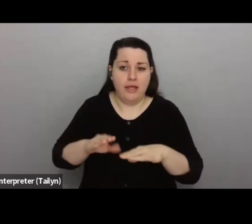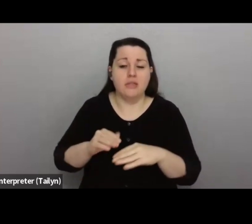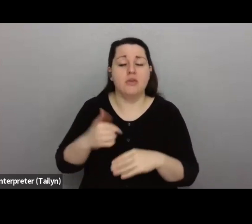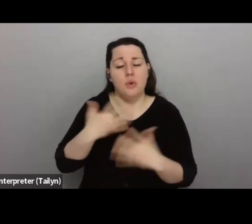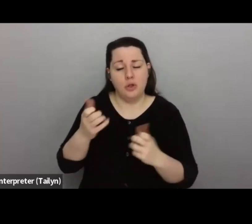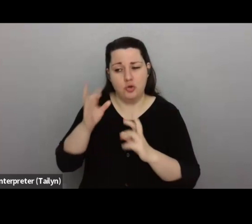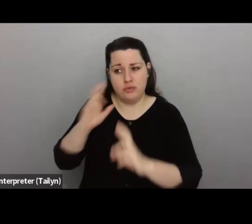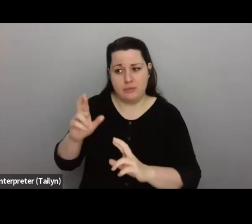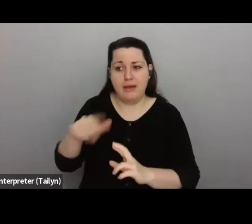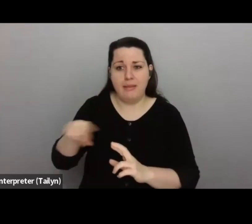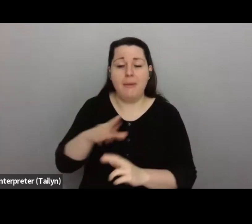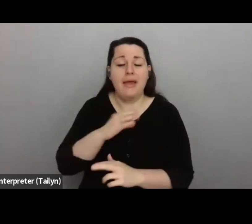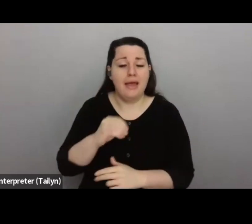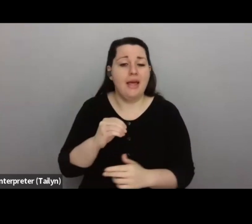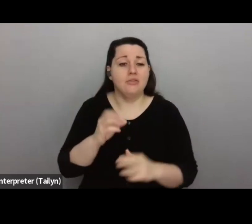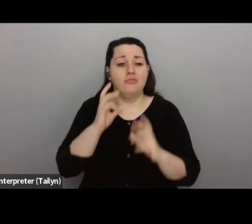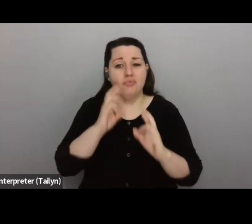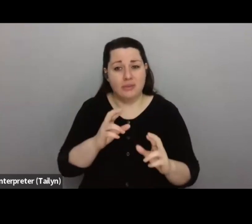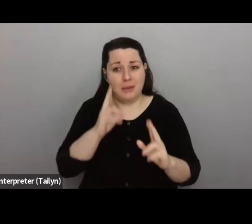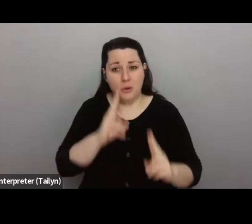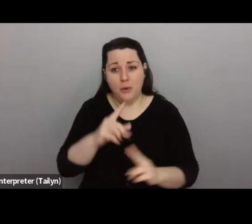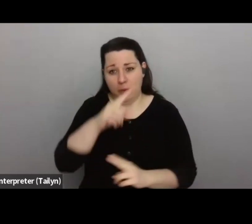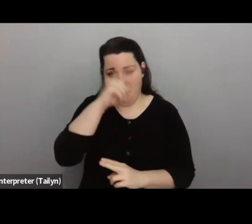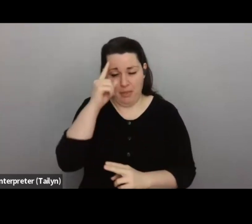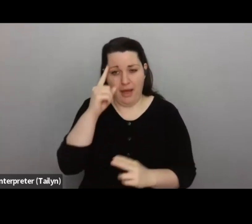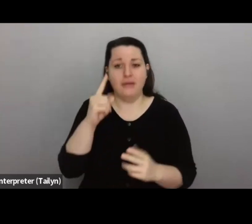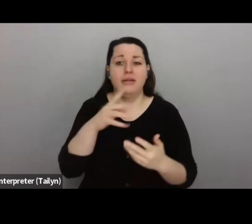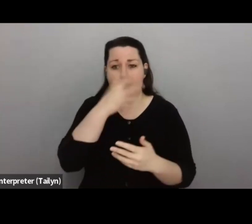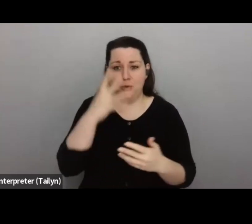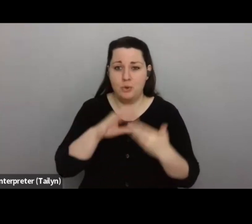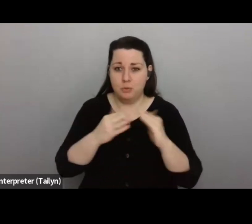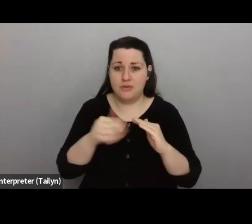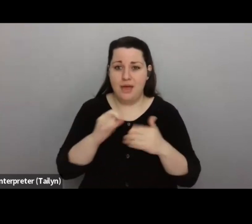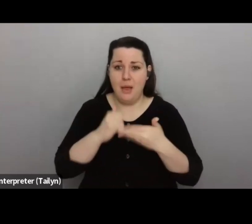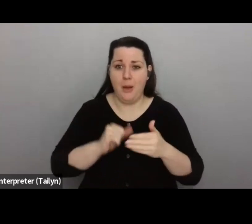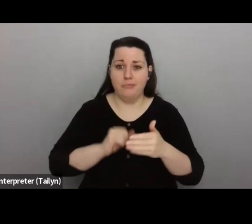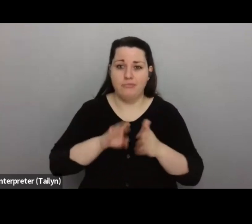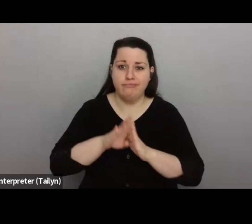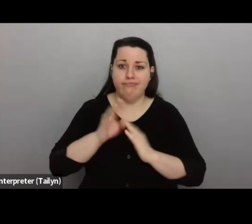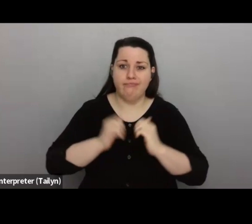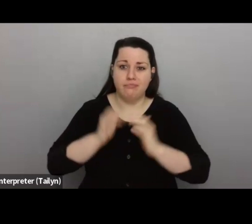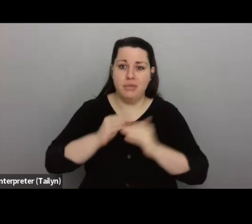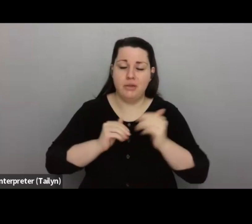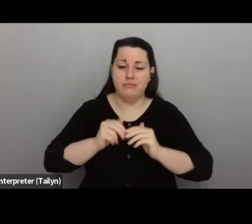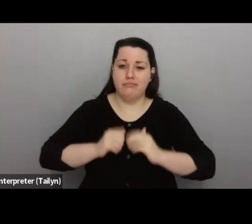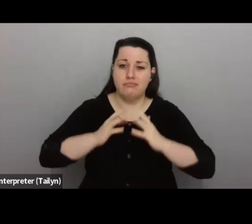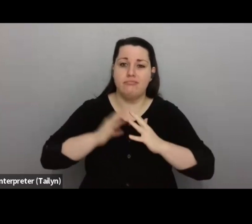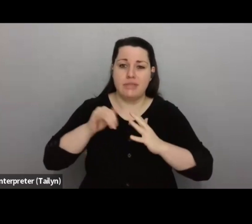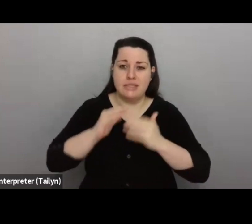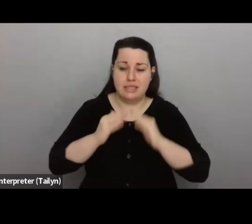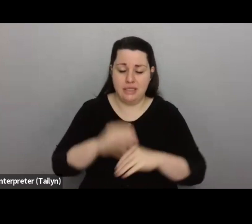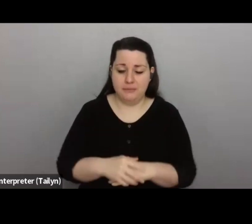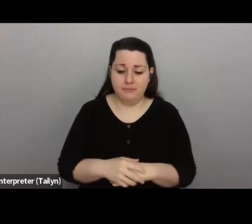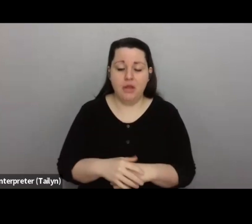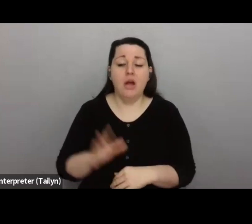as to the Black and immigrant communities who built the city that we know today. As we recognize that all of our pasts, presents, and futures